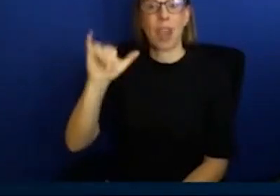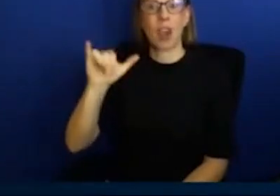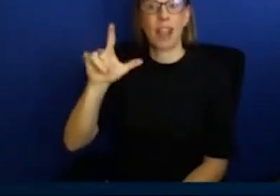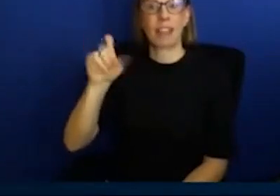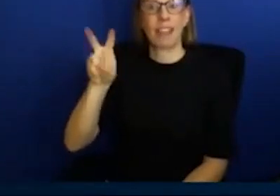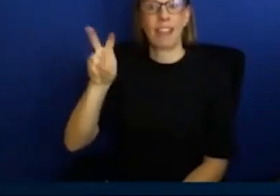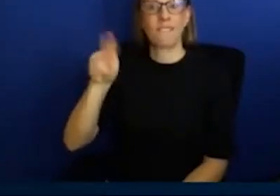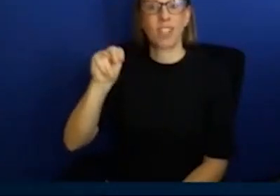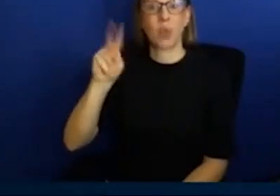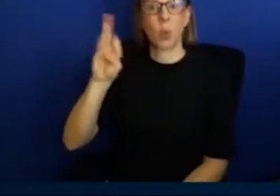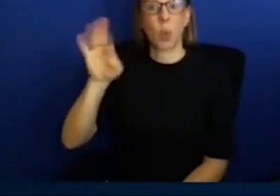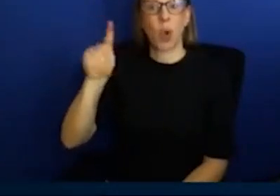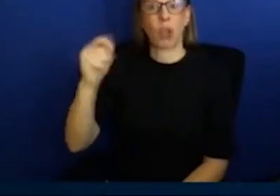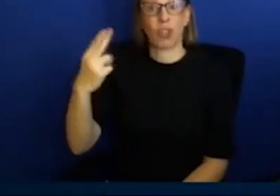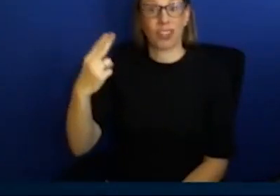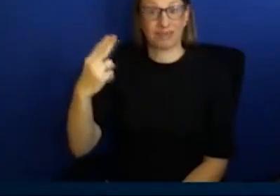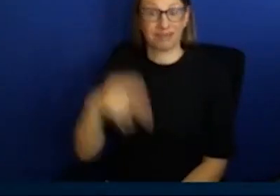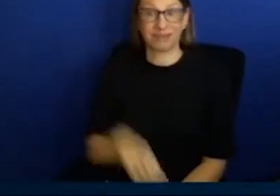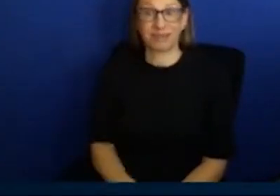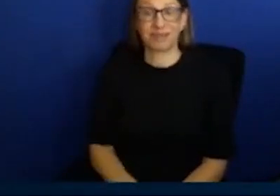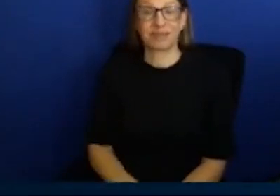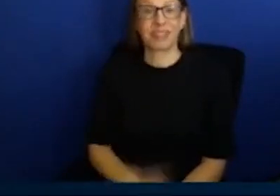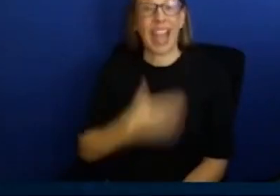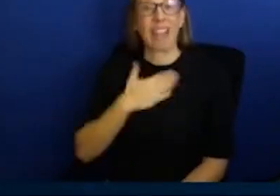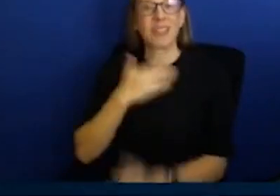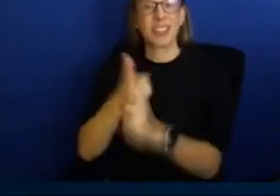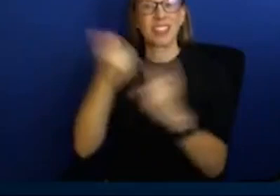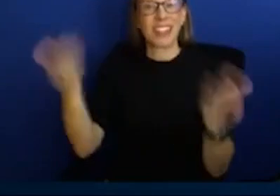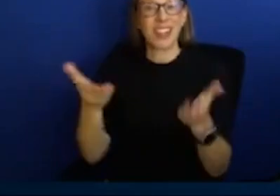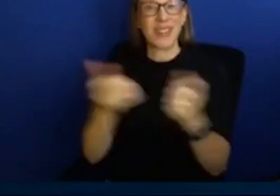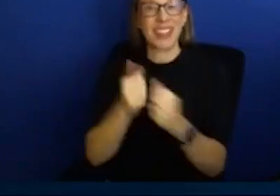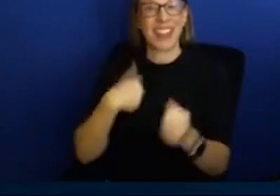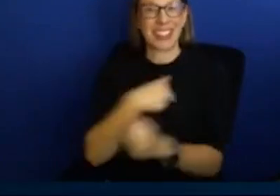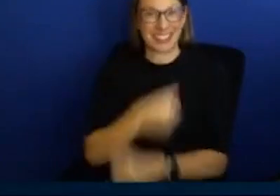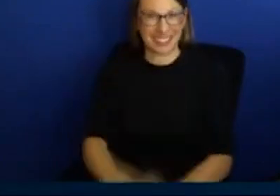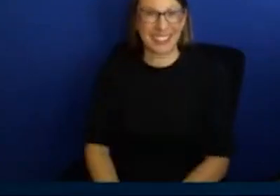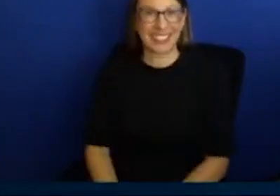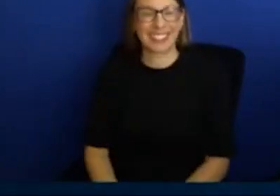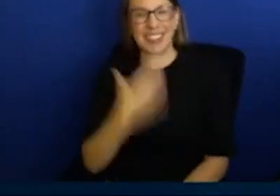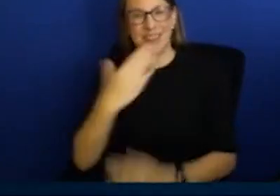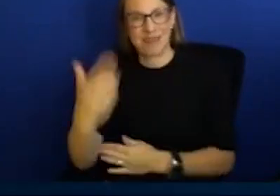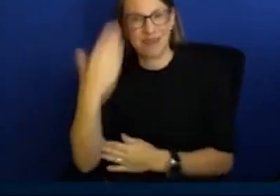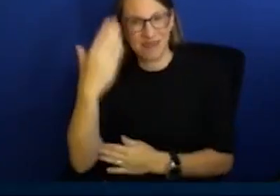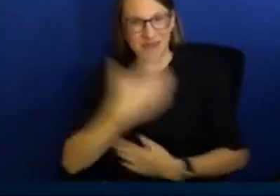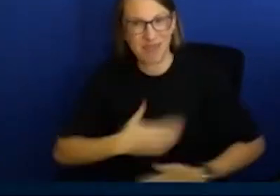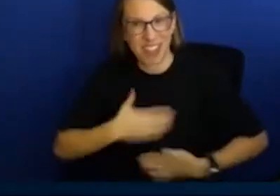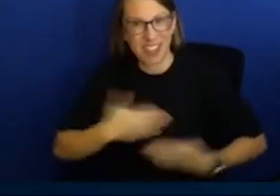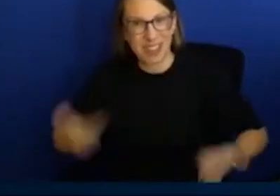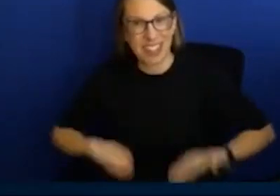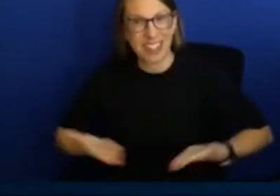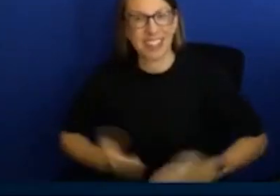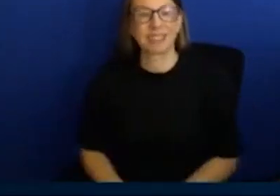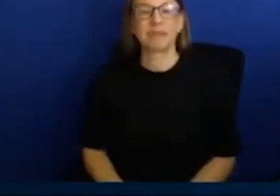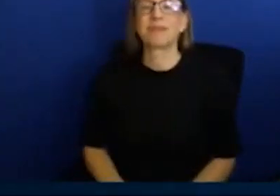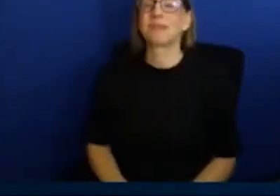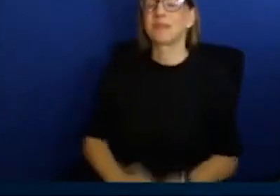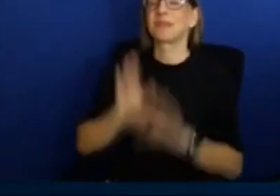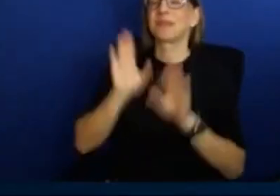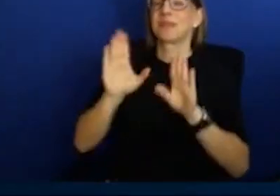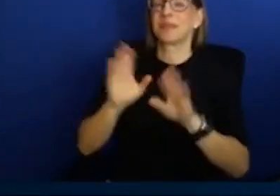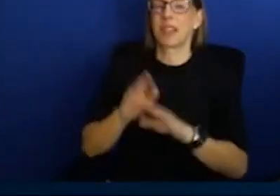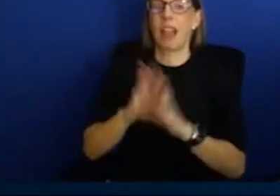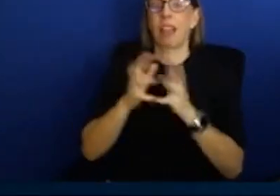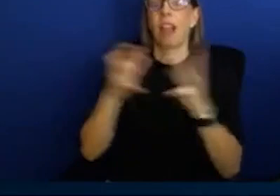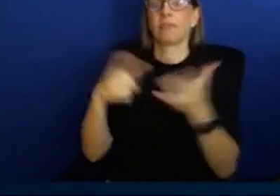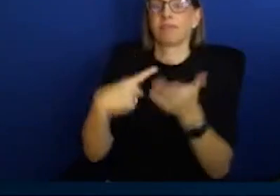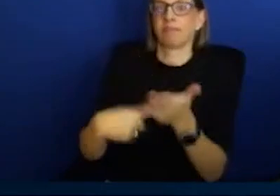Schmidtke, good morning to you. We're so glad you're with us, first of all. Good morning. It's a pleasure to be here. Great. Okay, lots to jump into. So